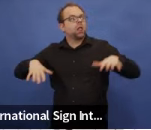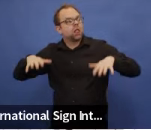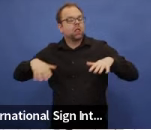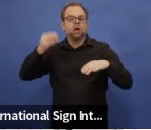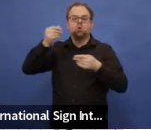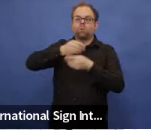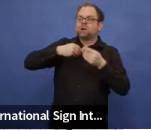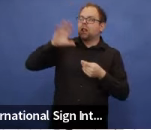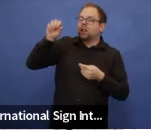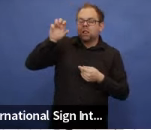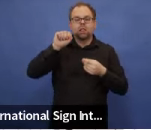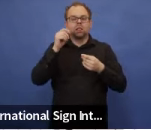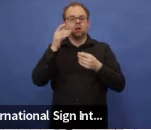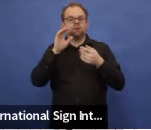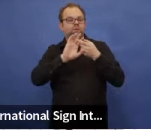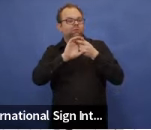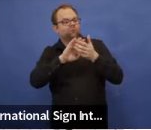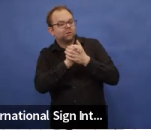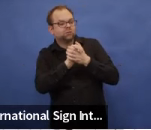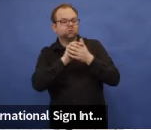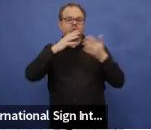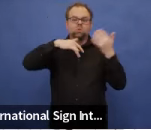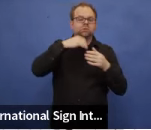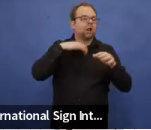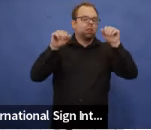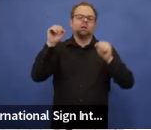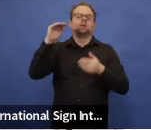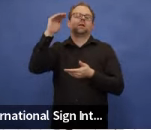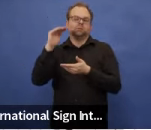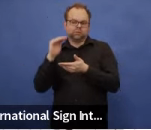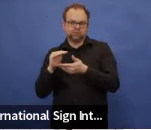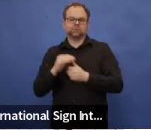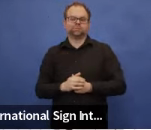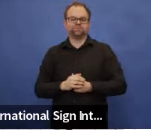What is also important that